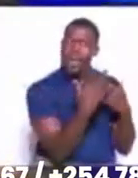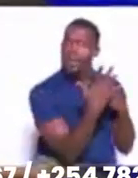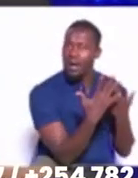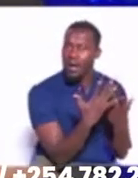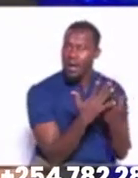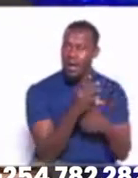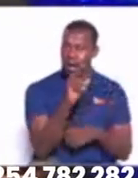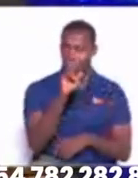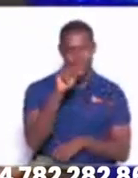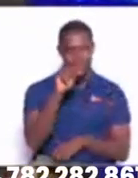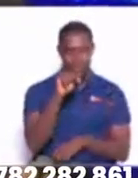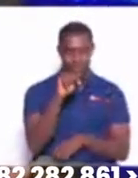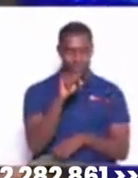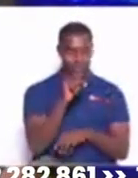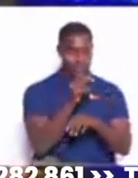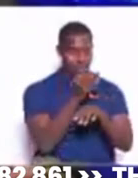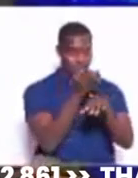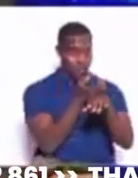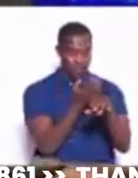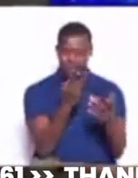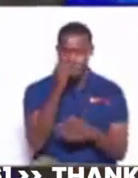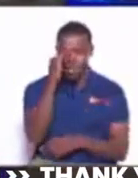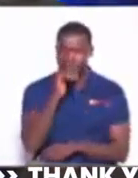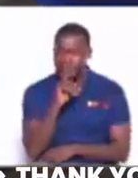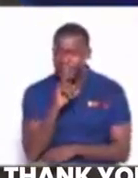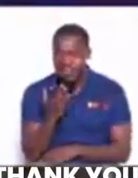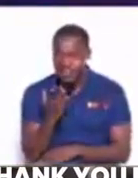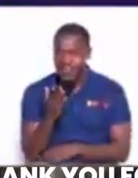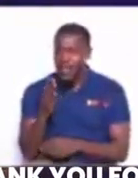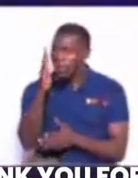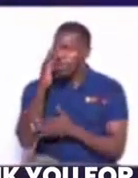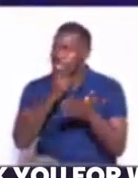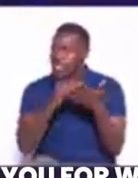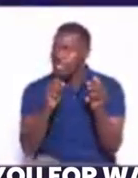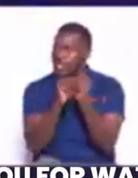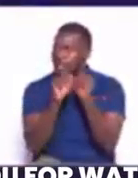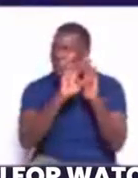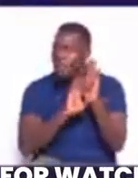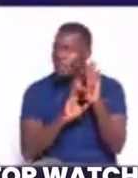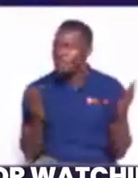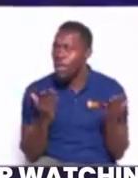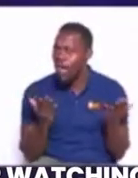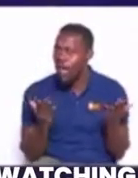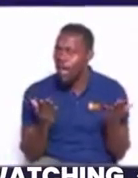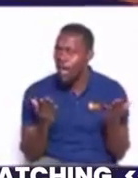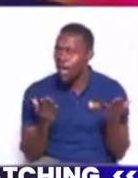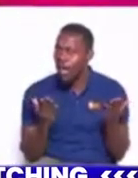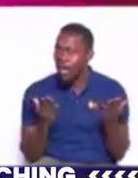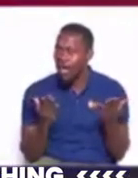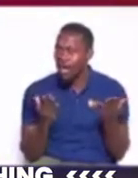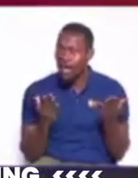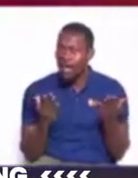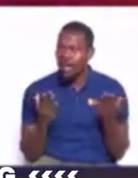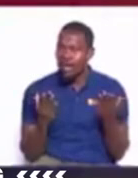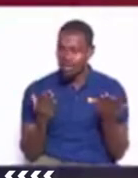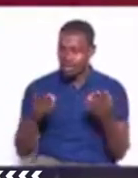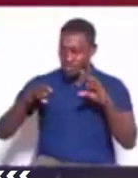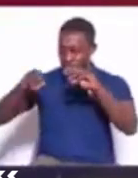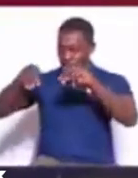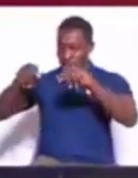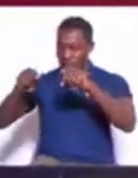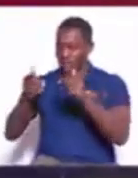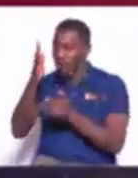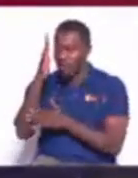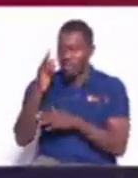them? You're silent. Is that where God wrote the Ten Commandments, on paper? Did he write them on sand by